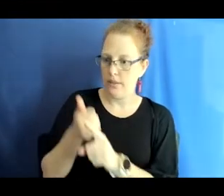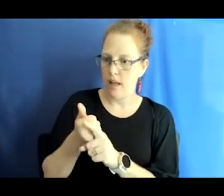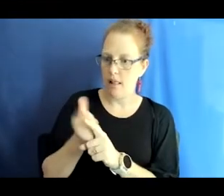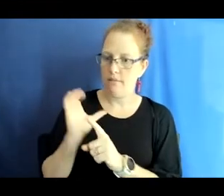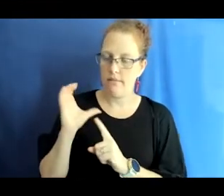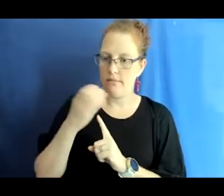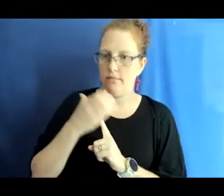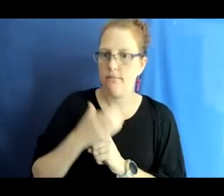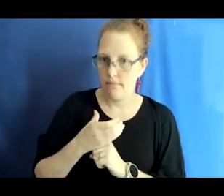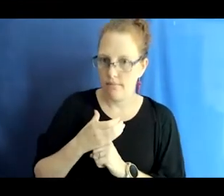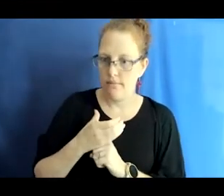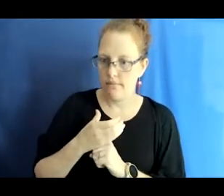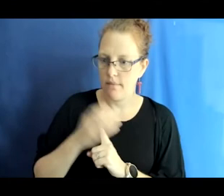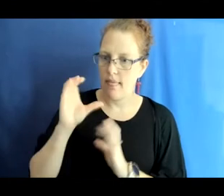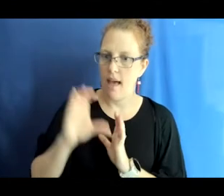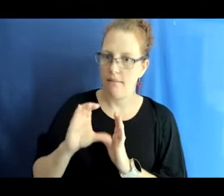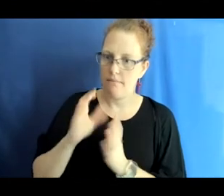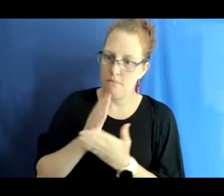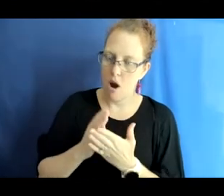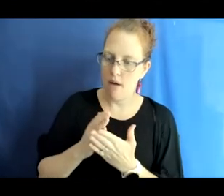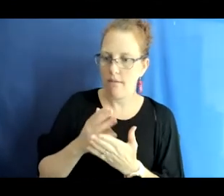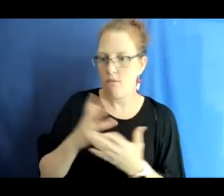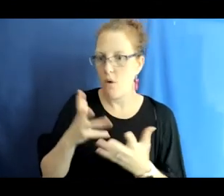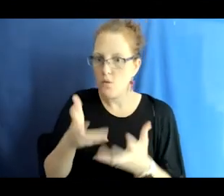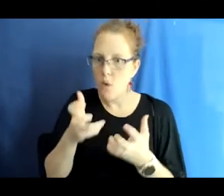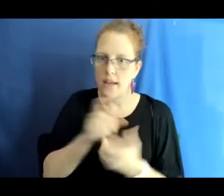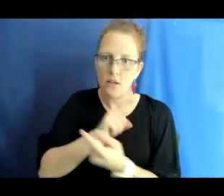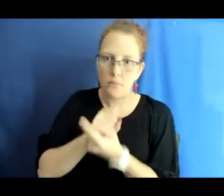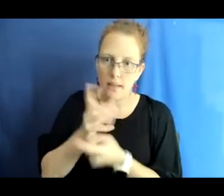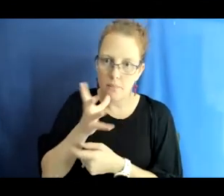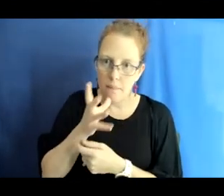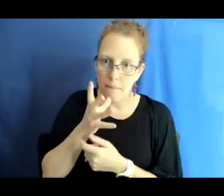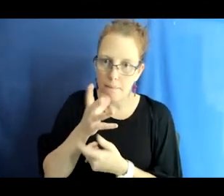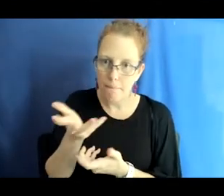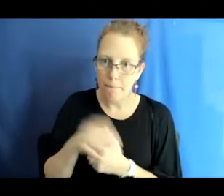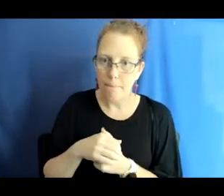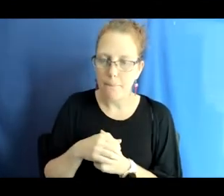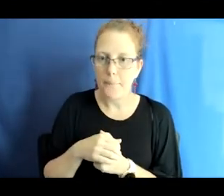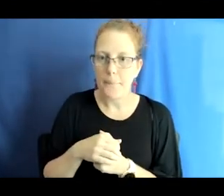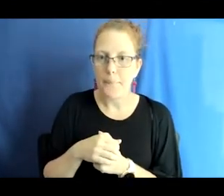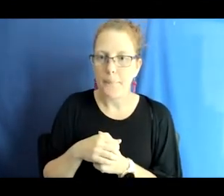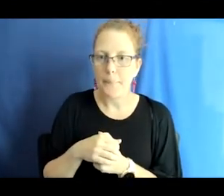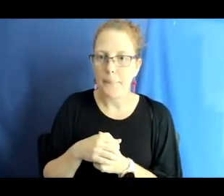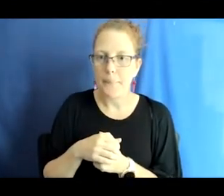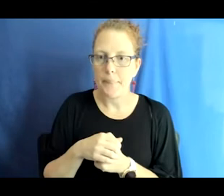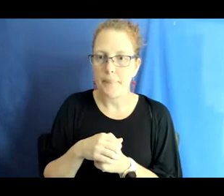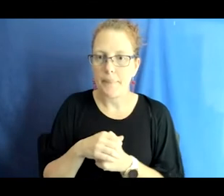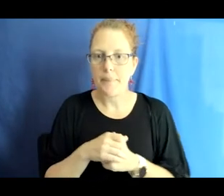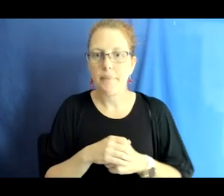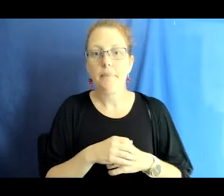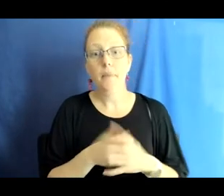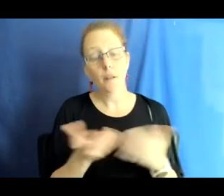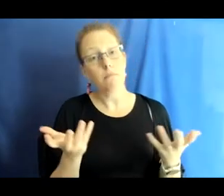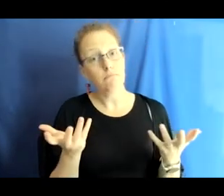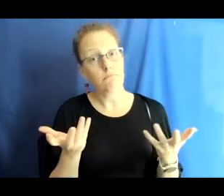more of what you wanted to in order to meet your mom. Mm. Yeah. Well, yeah, that's one side of